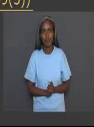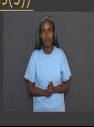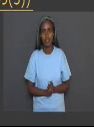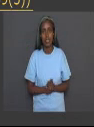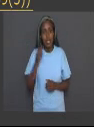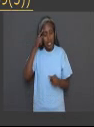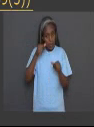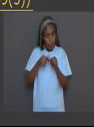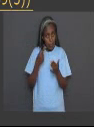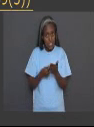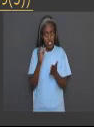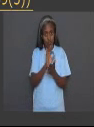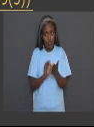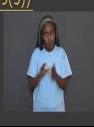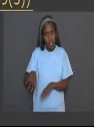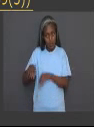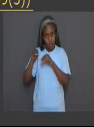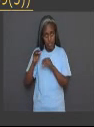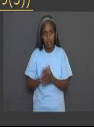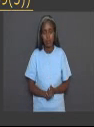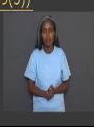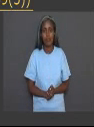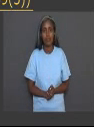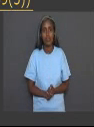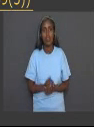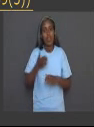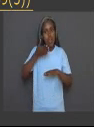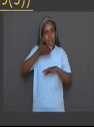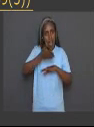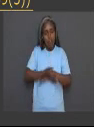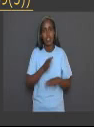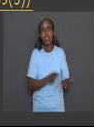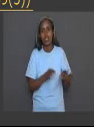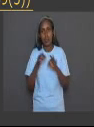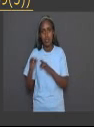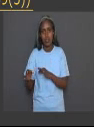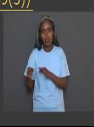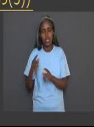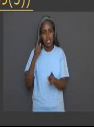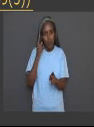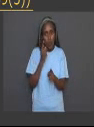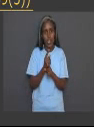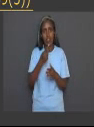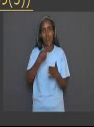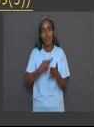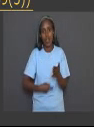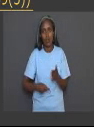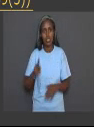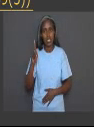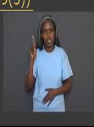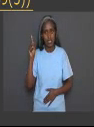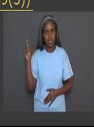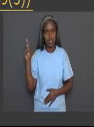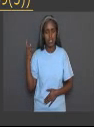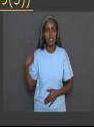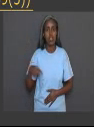Remember this formula, students? After substituting the correct values, this is